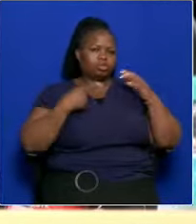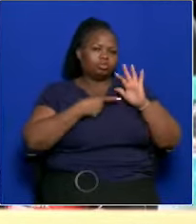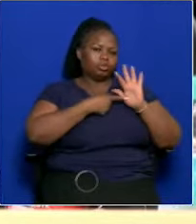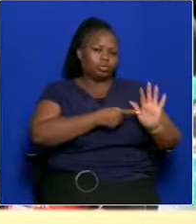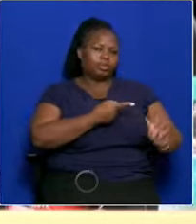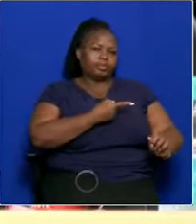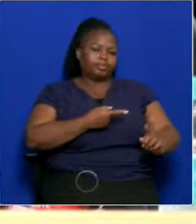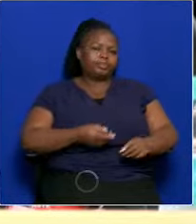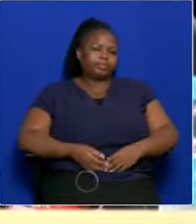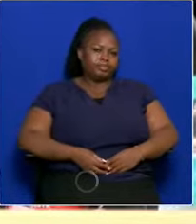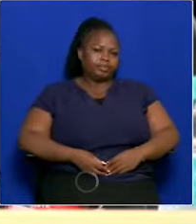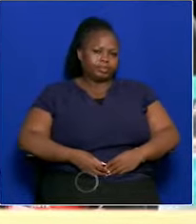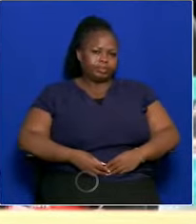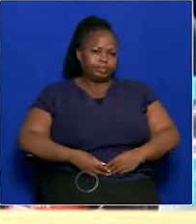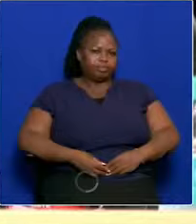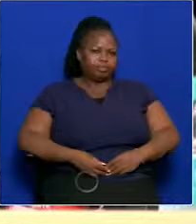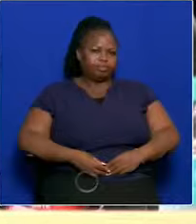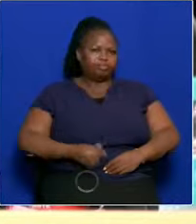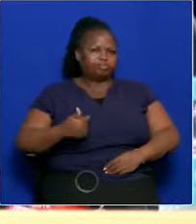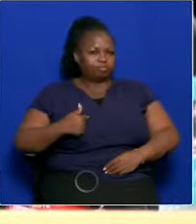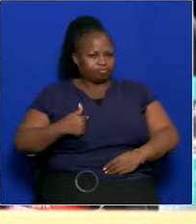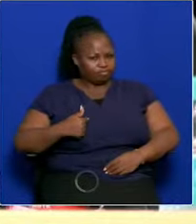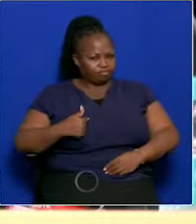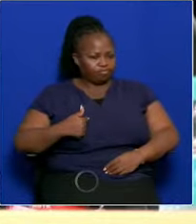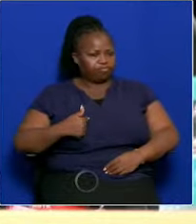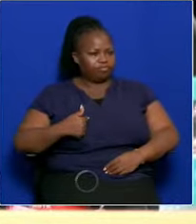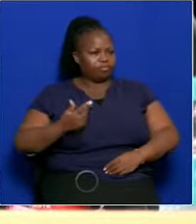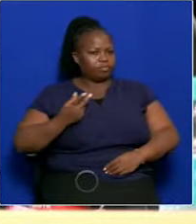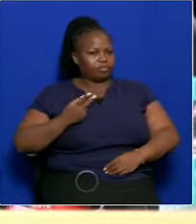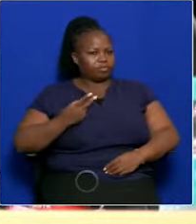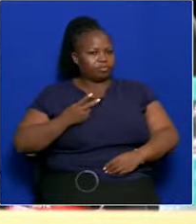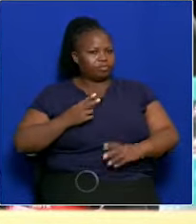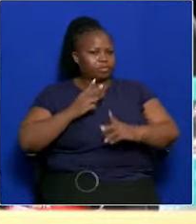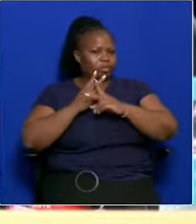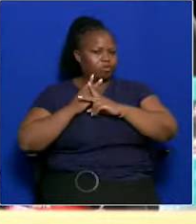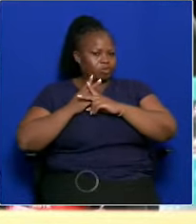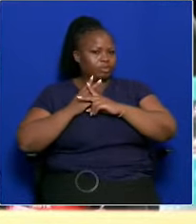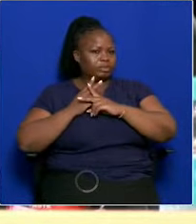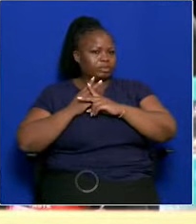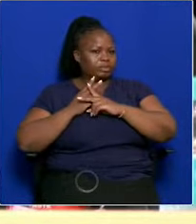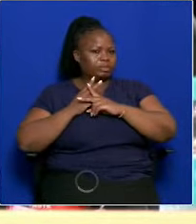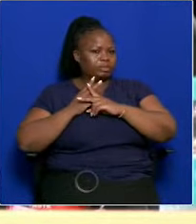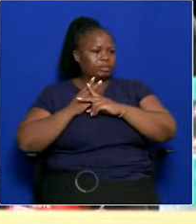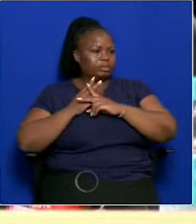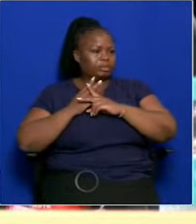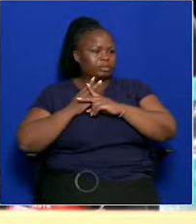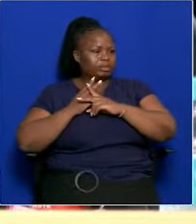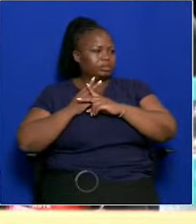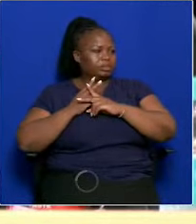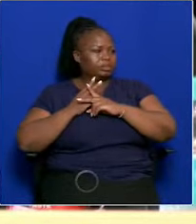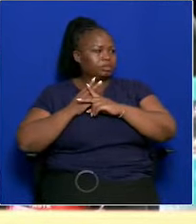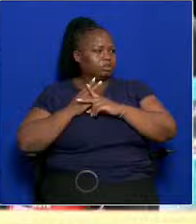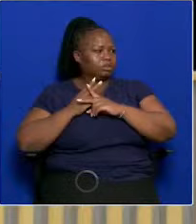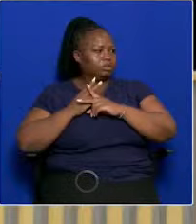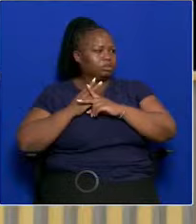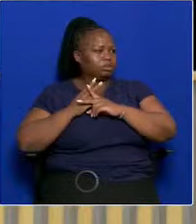And I also propose to borrow the commissioner's my machine to have regard to